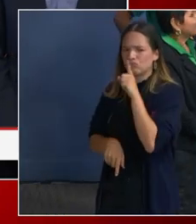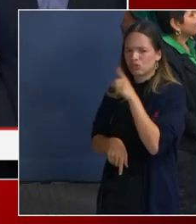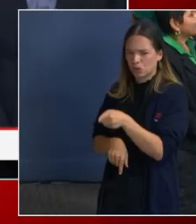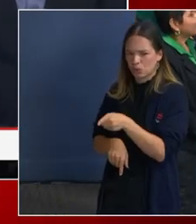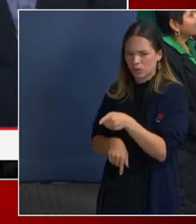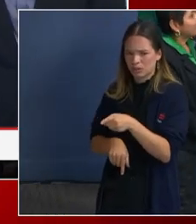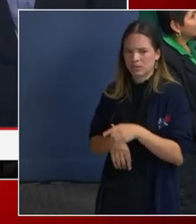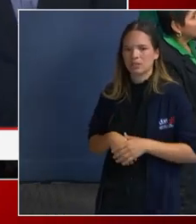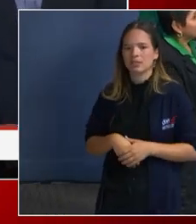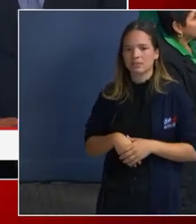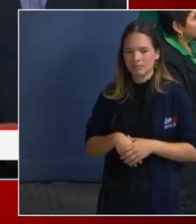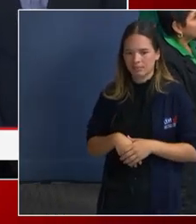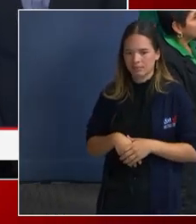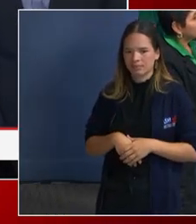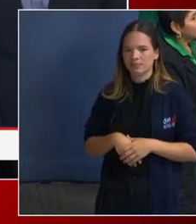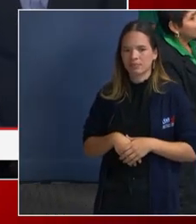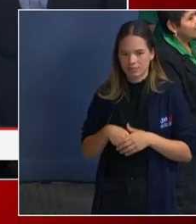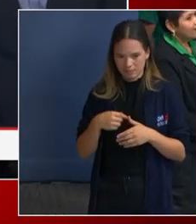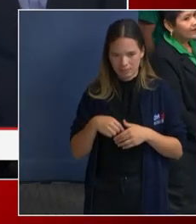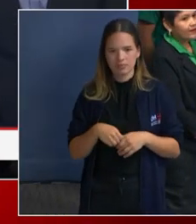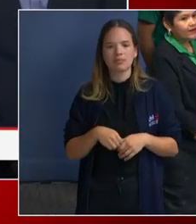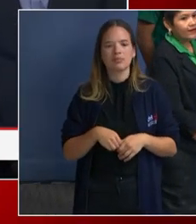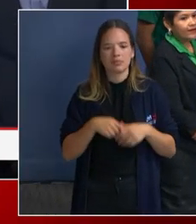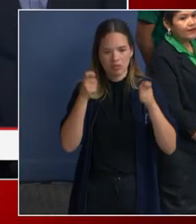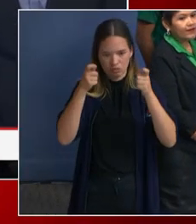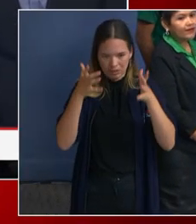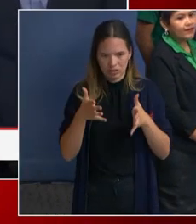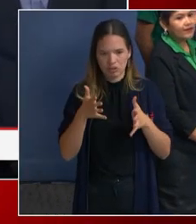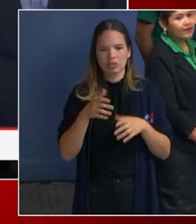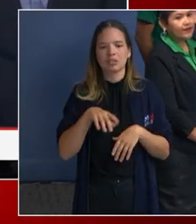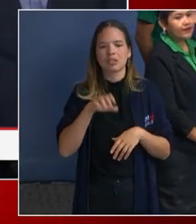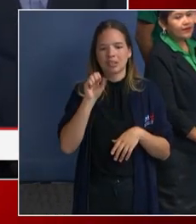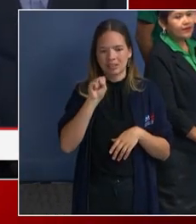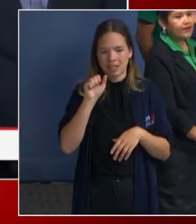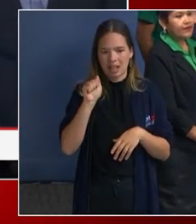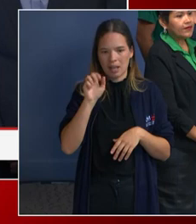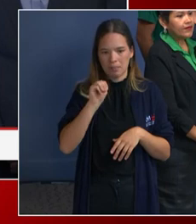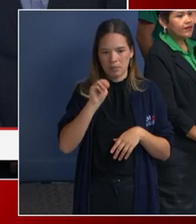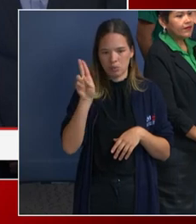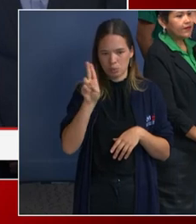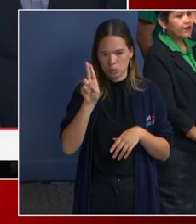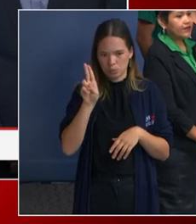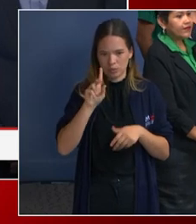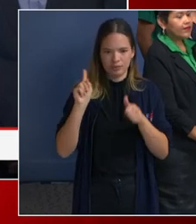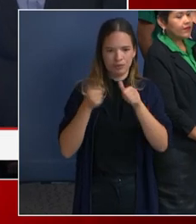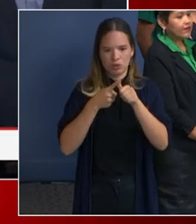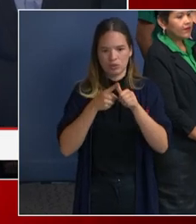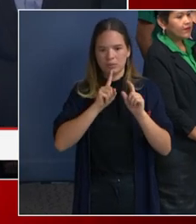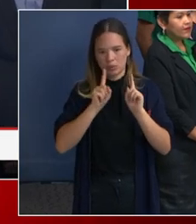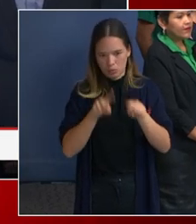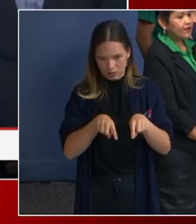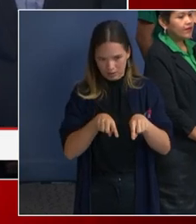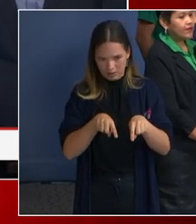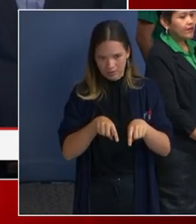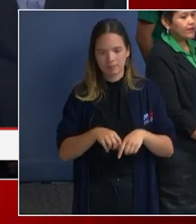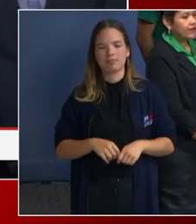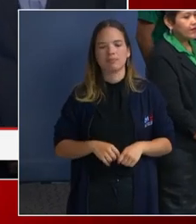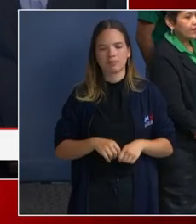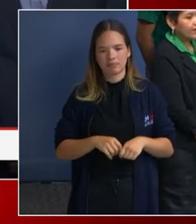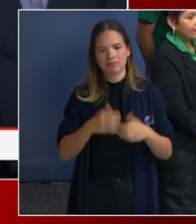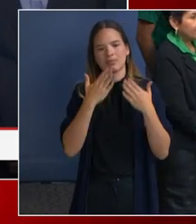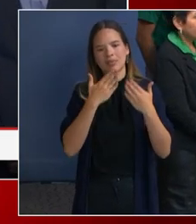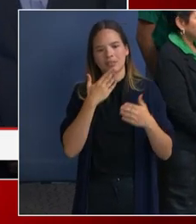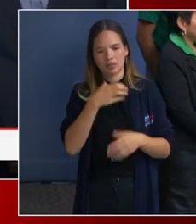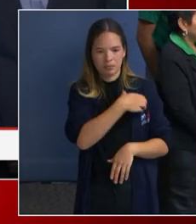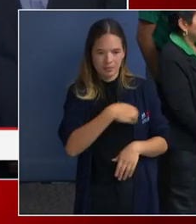Tatiana Laborde, and I'm the Managing Director of SAMU First Response. And I want to thank the Mayor and then thank Councilmember Nadeau, who have been